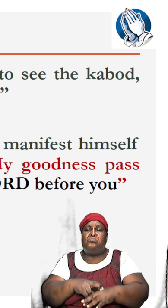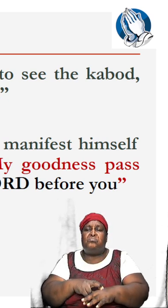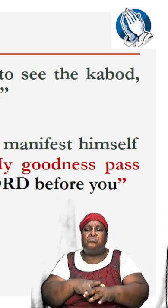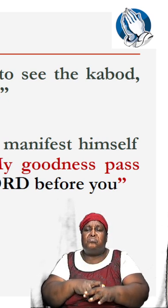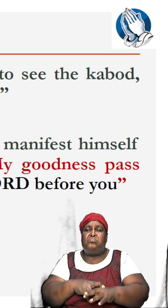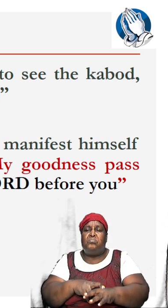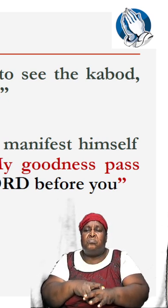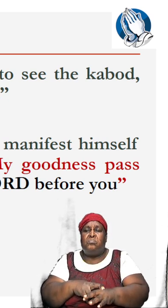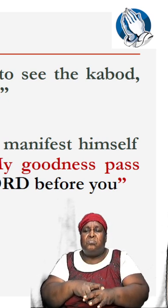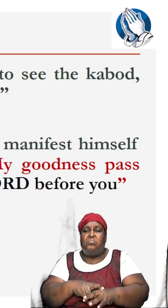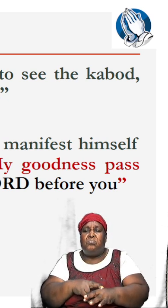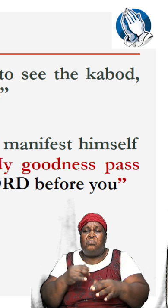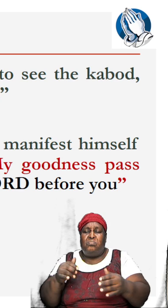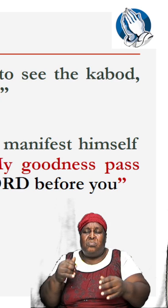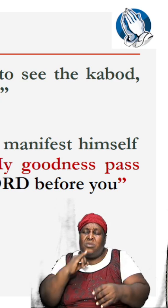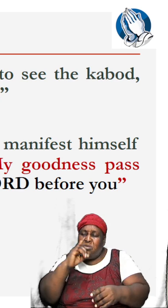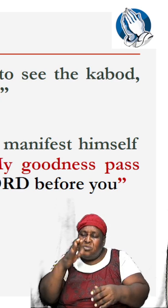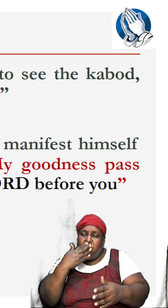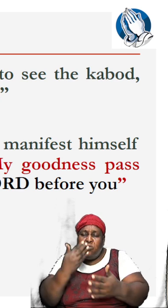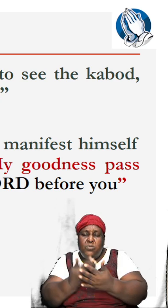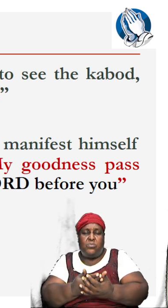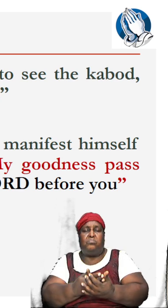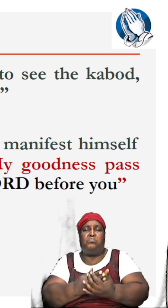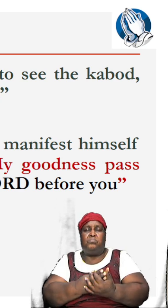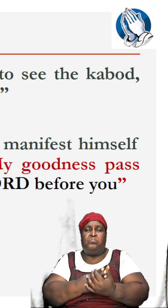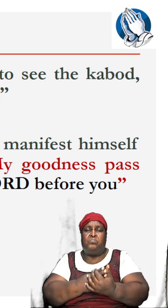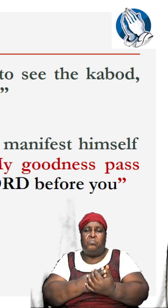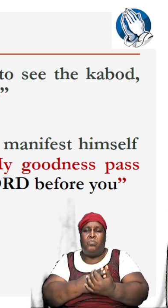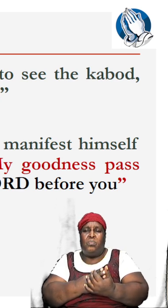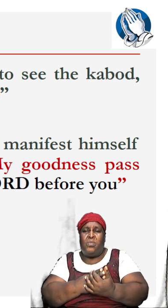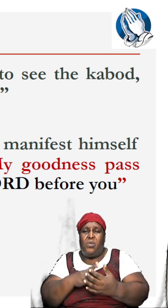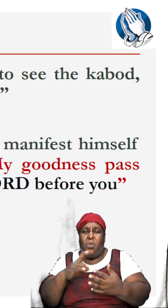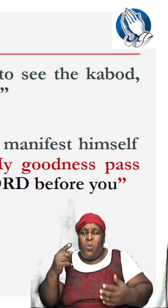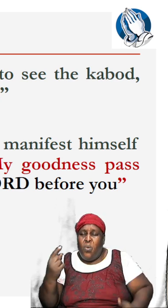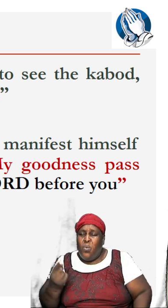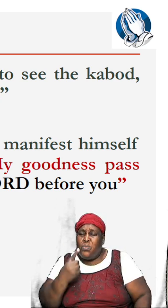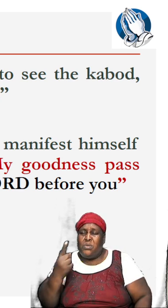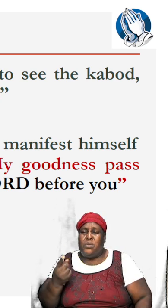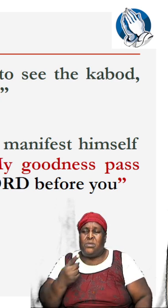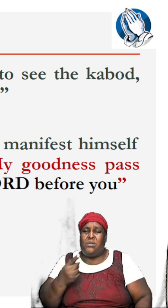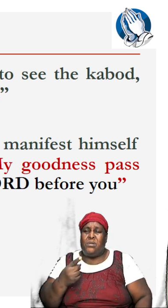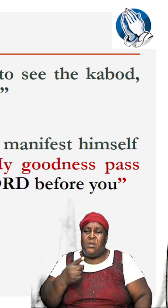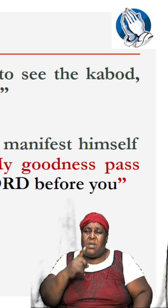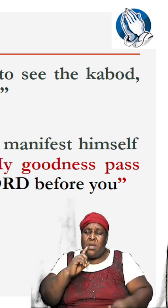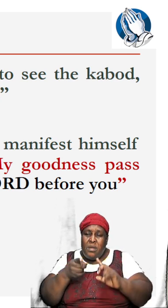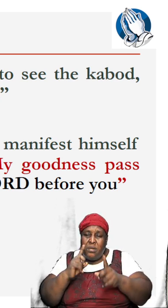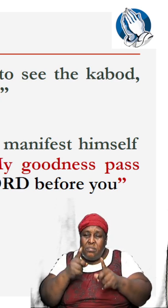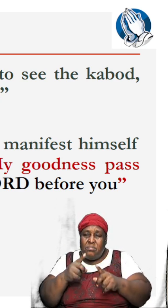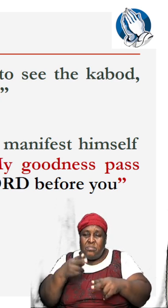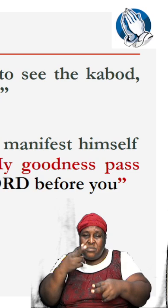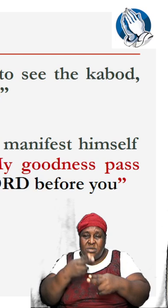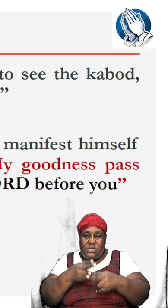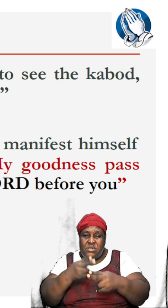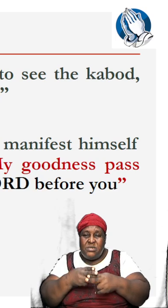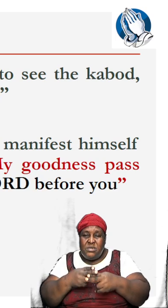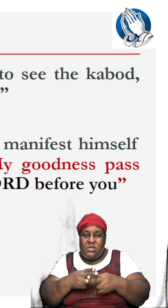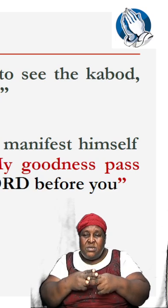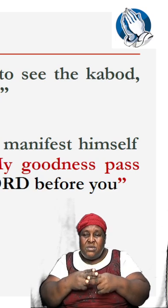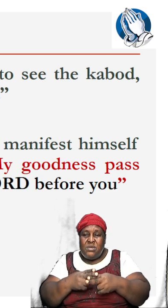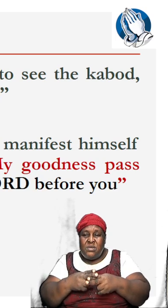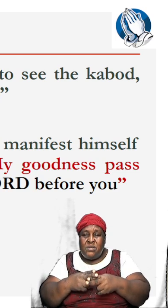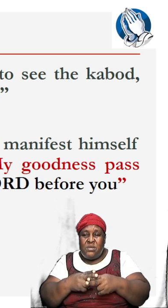that would be displayed in his goodness. And not only that, he would proclaim to him his name, which represents